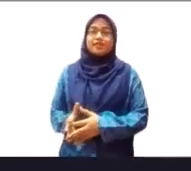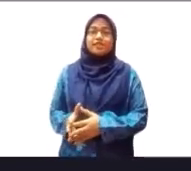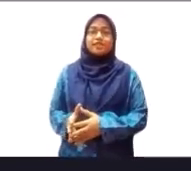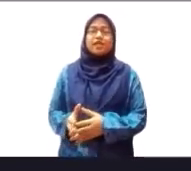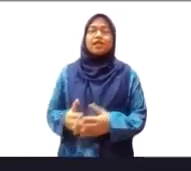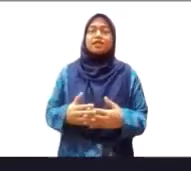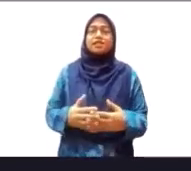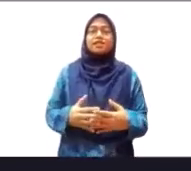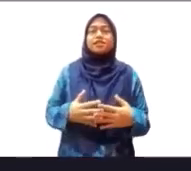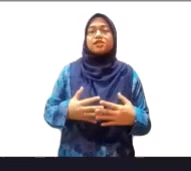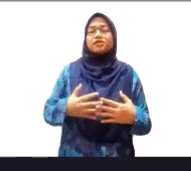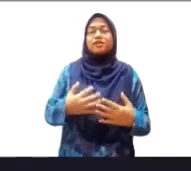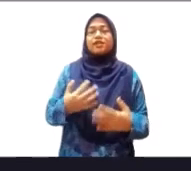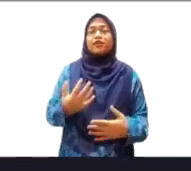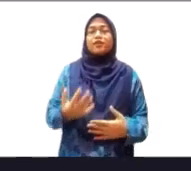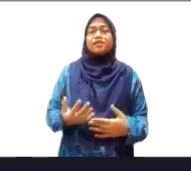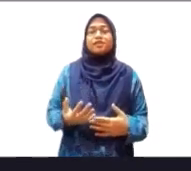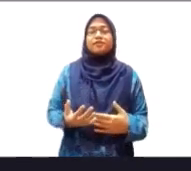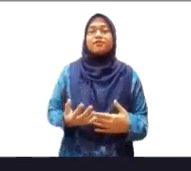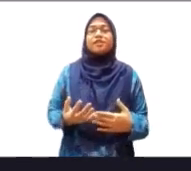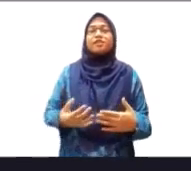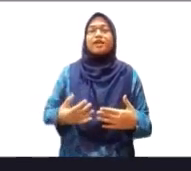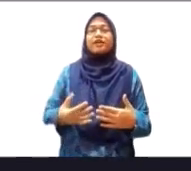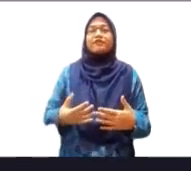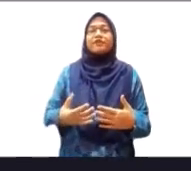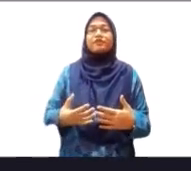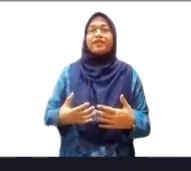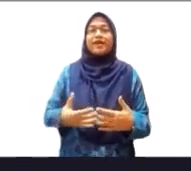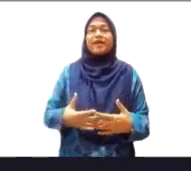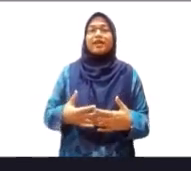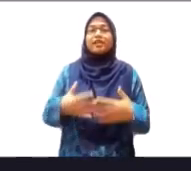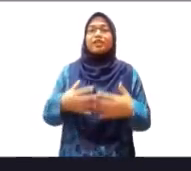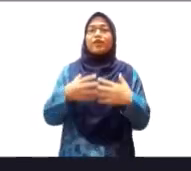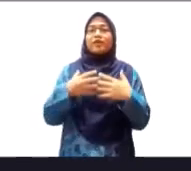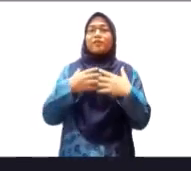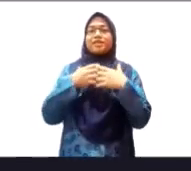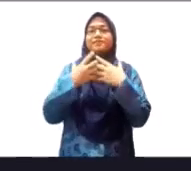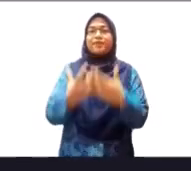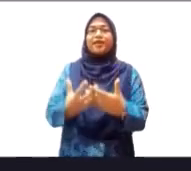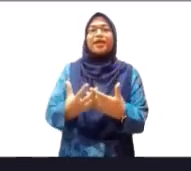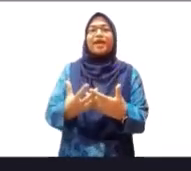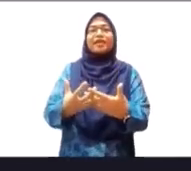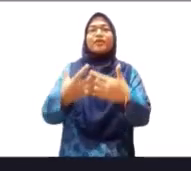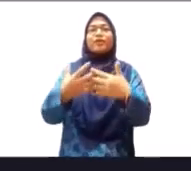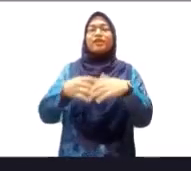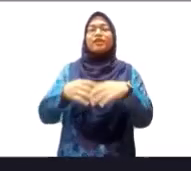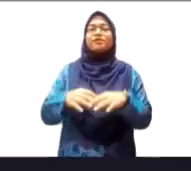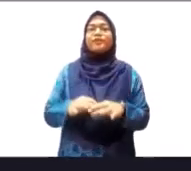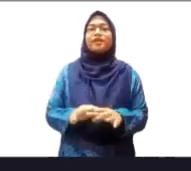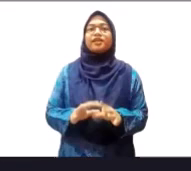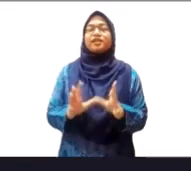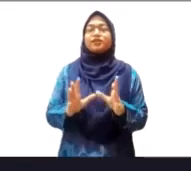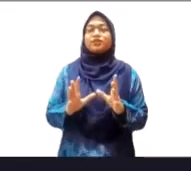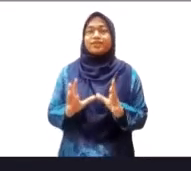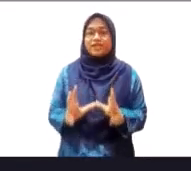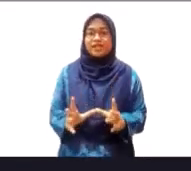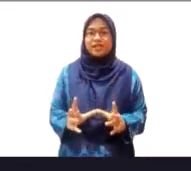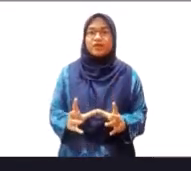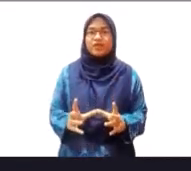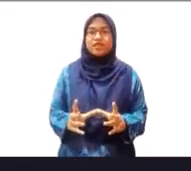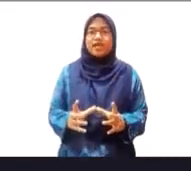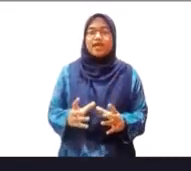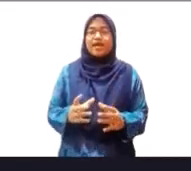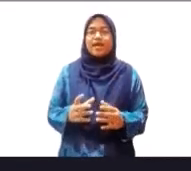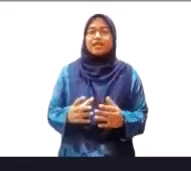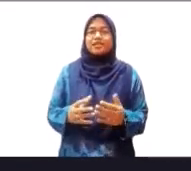in Malaysia. Research on sign language in Malaysia have found that the way we speak and the way we interpret it into sign